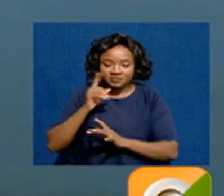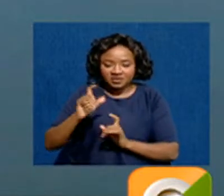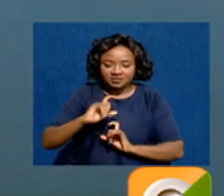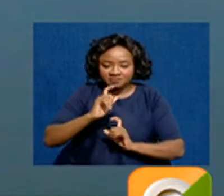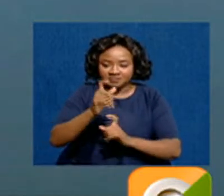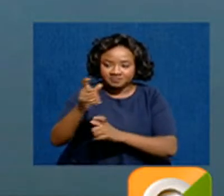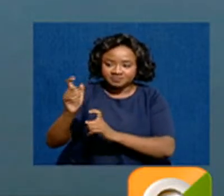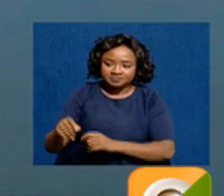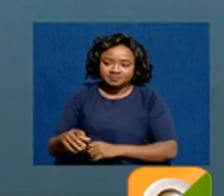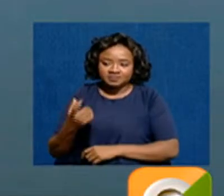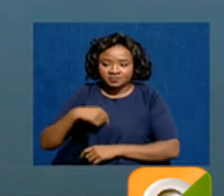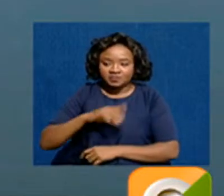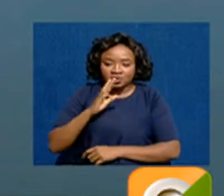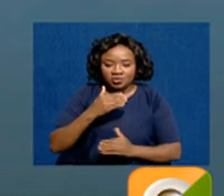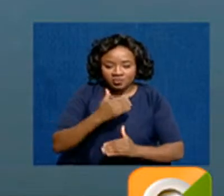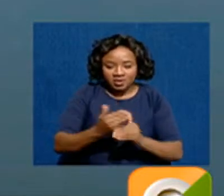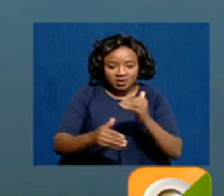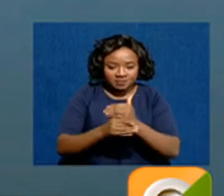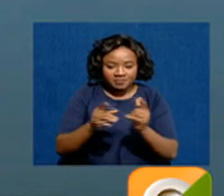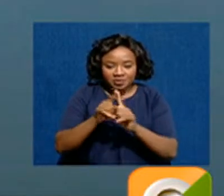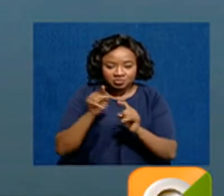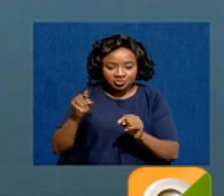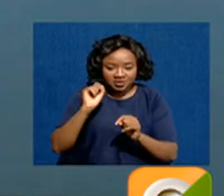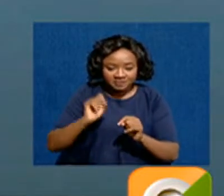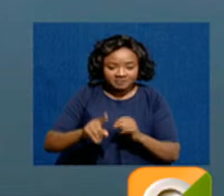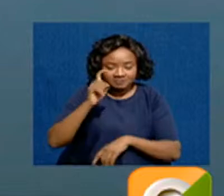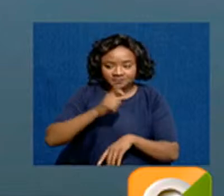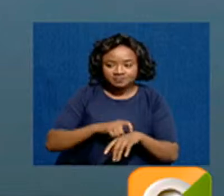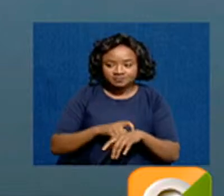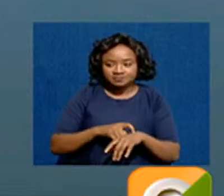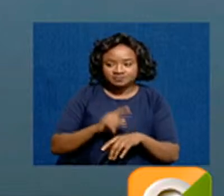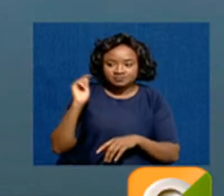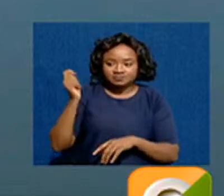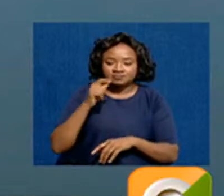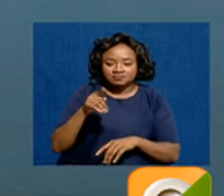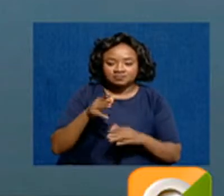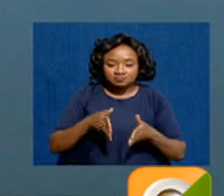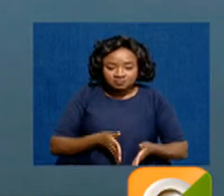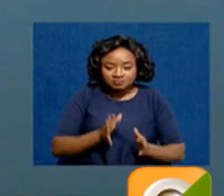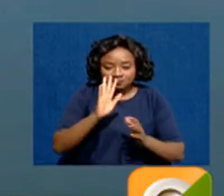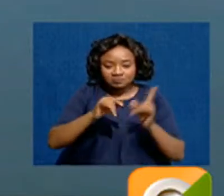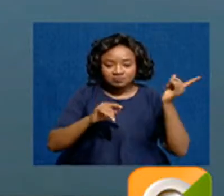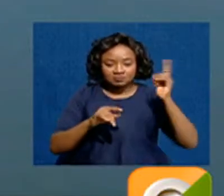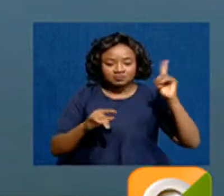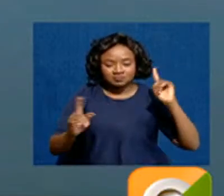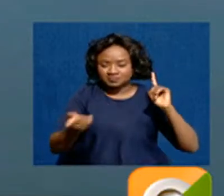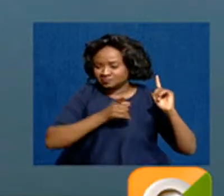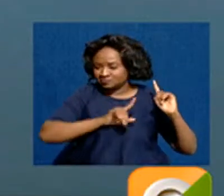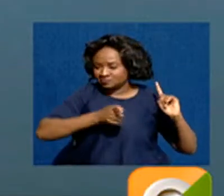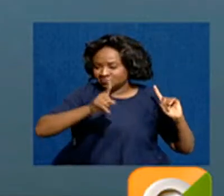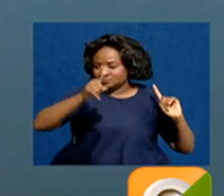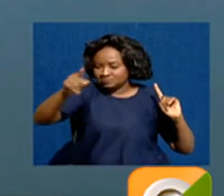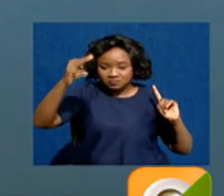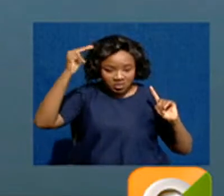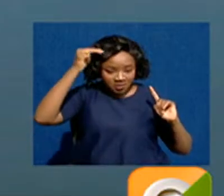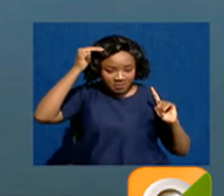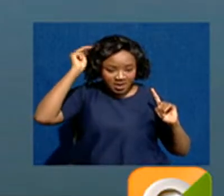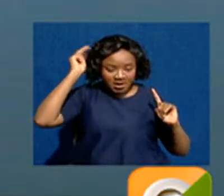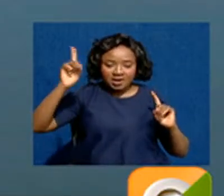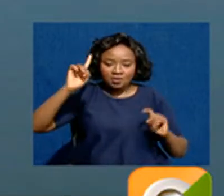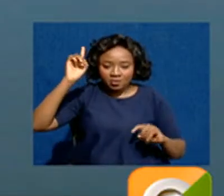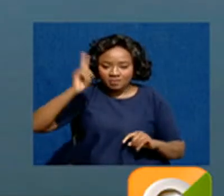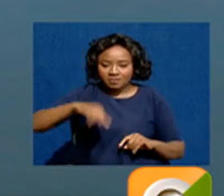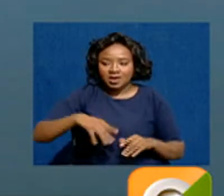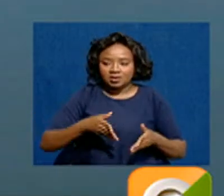Okay. And for the first time in the Republic of Kenya, the highway from Nairobi to Mandera will be tarmacked under this